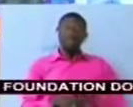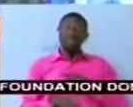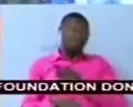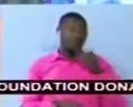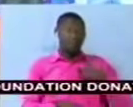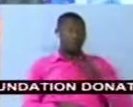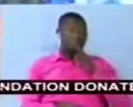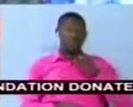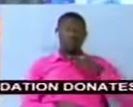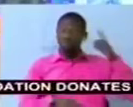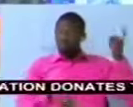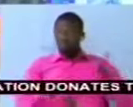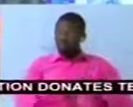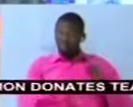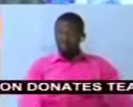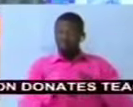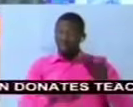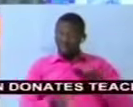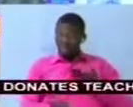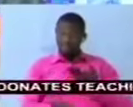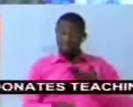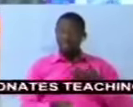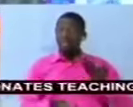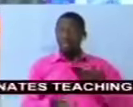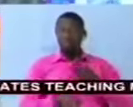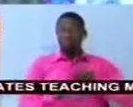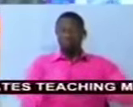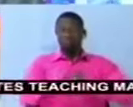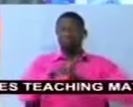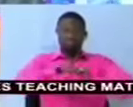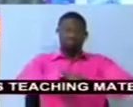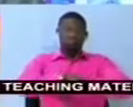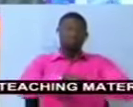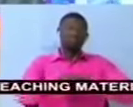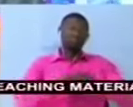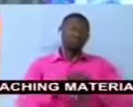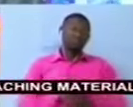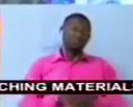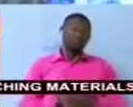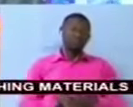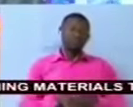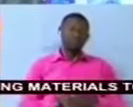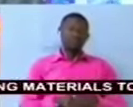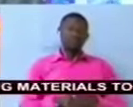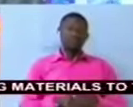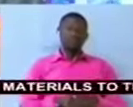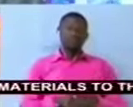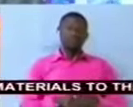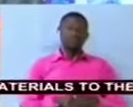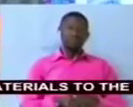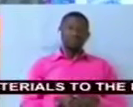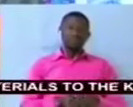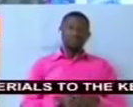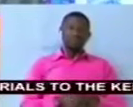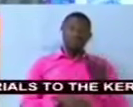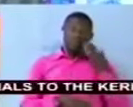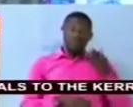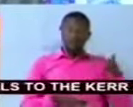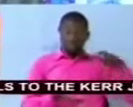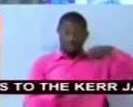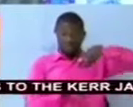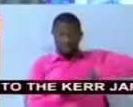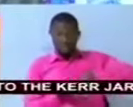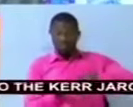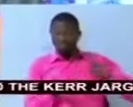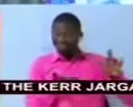who were already beaten they were all still with cuff way bi ma démé ba jonkon nak futé ku sét wécc but when I squatted